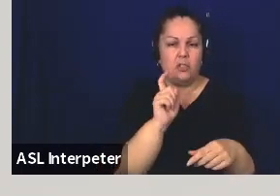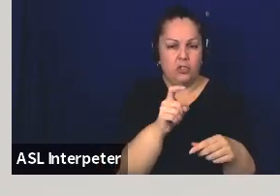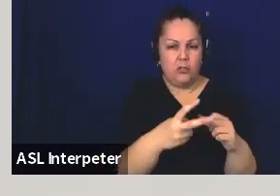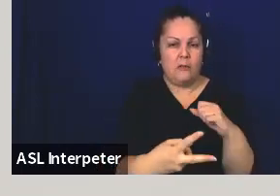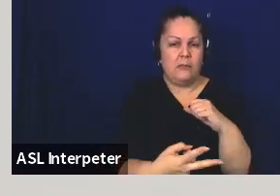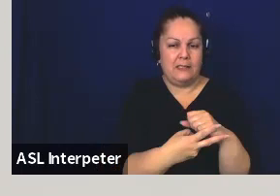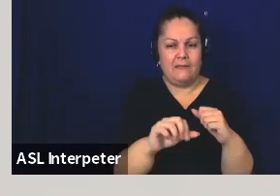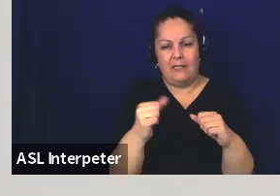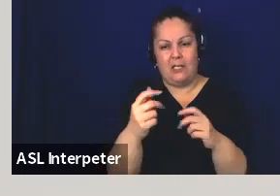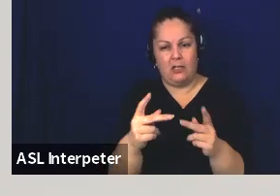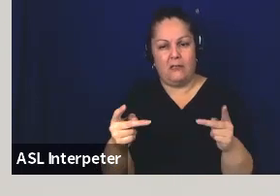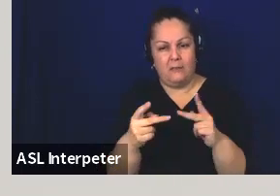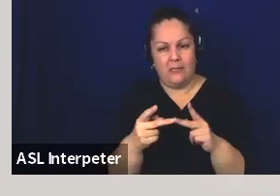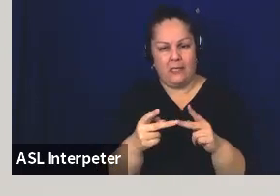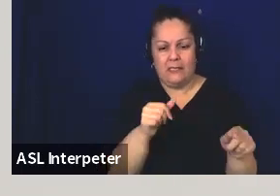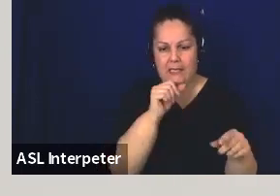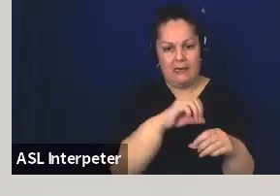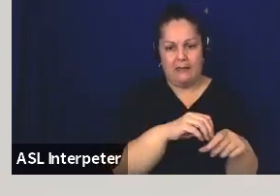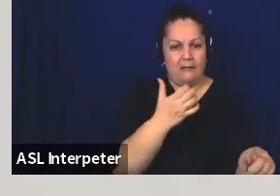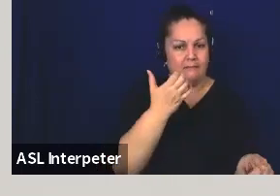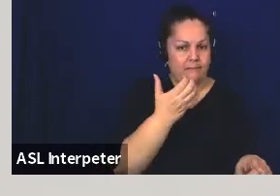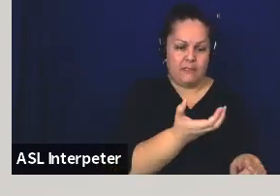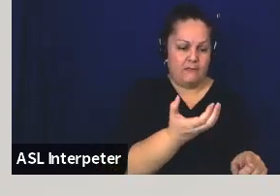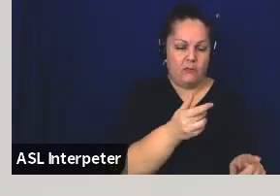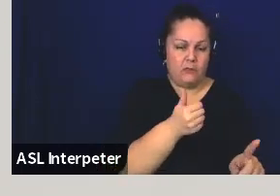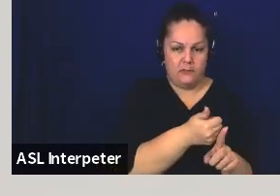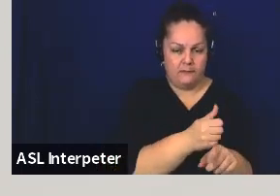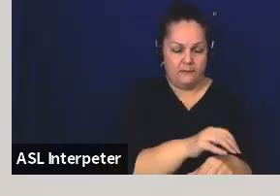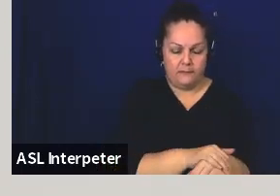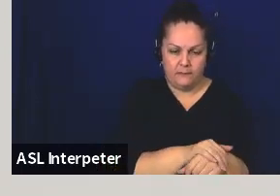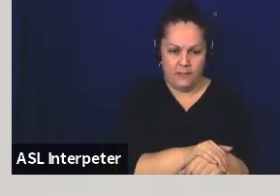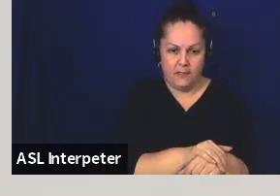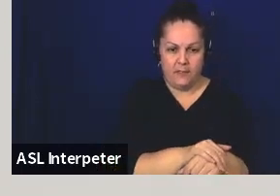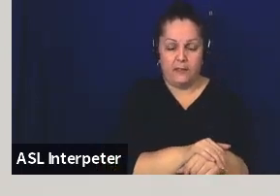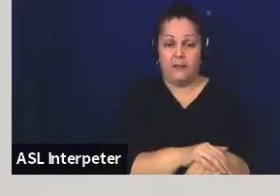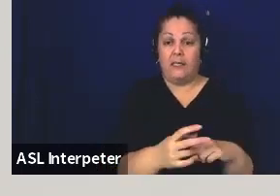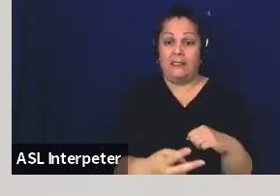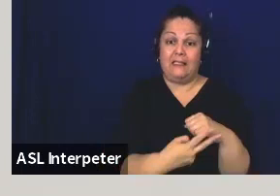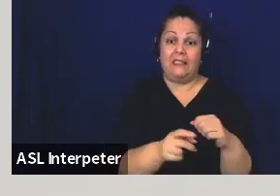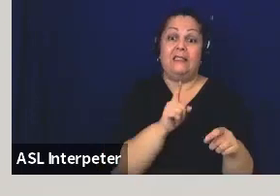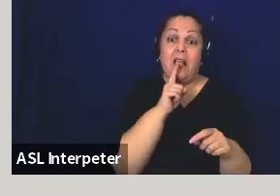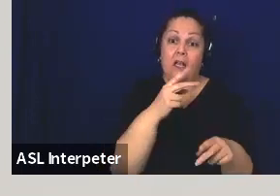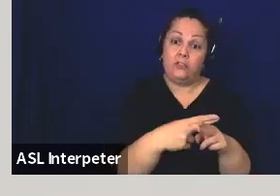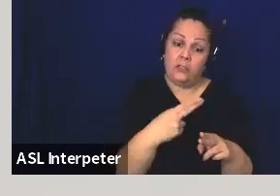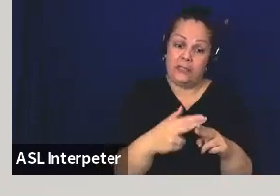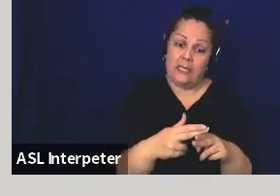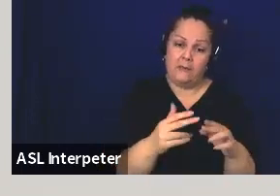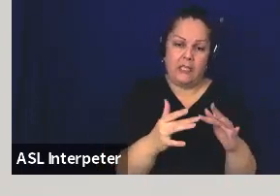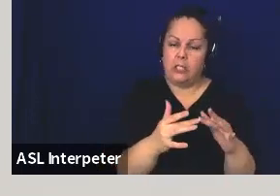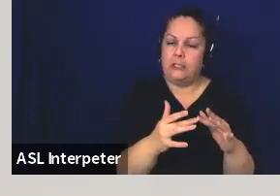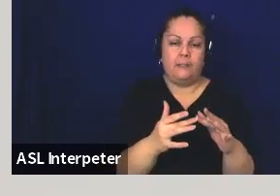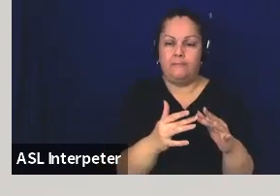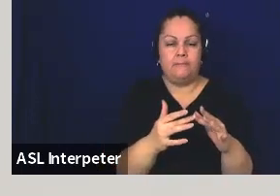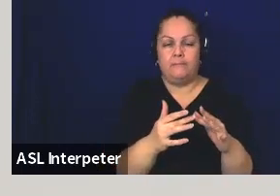stored in another place other than the device itself. And instead of storing the actual names of the contacts in the